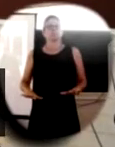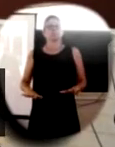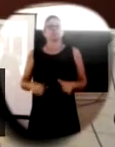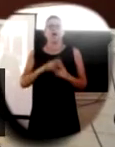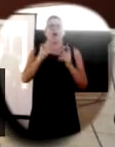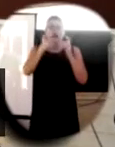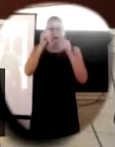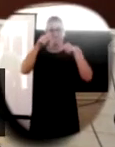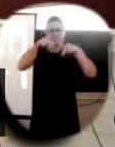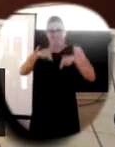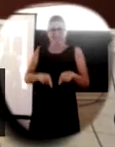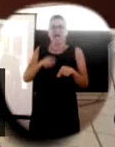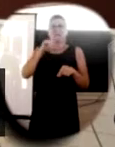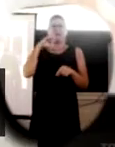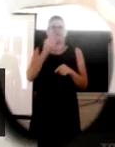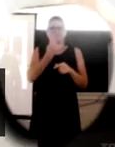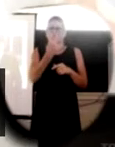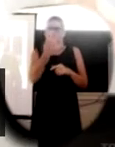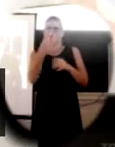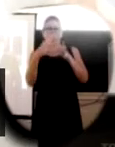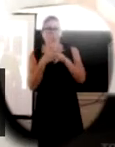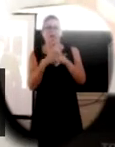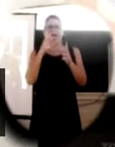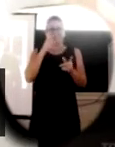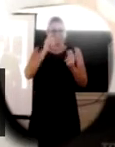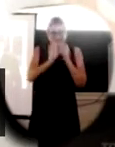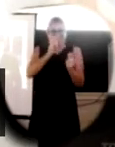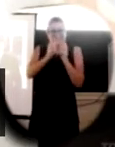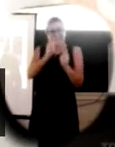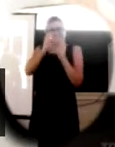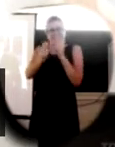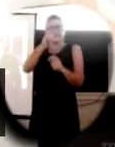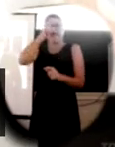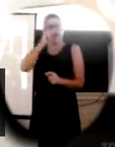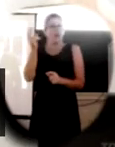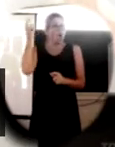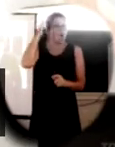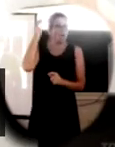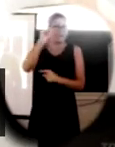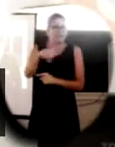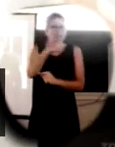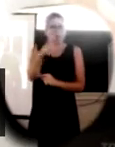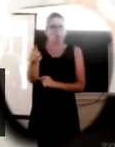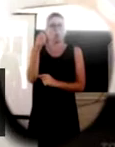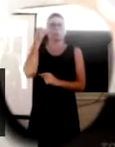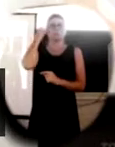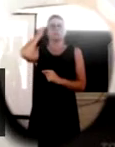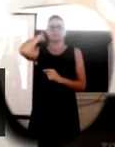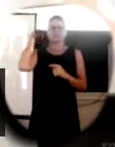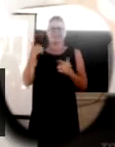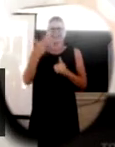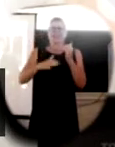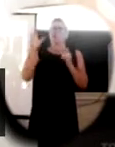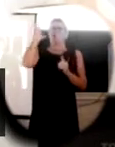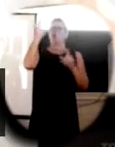several weeks of full-on testing for Joseph's suitability for a cochlear implant. Having never heard or seen of the device